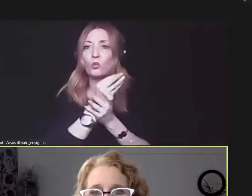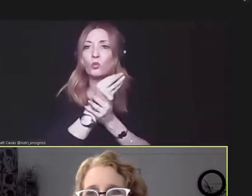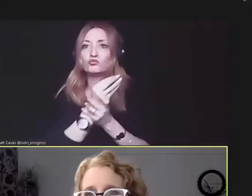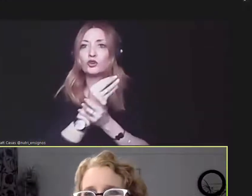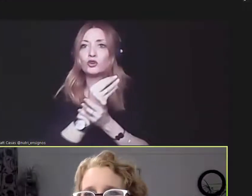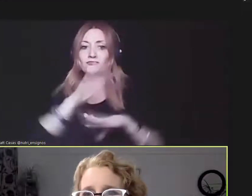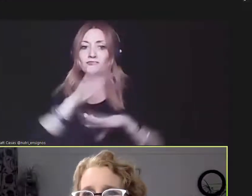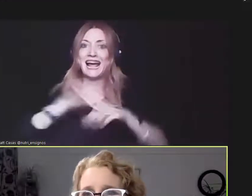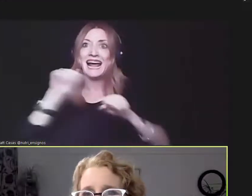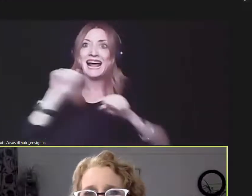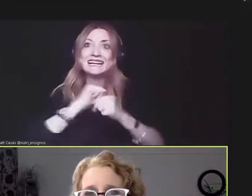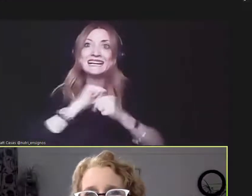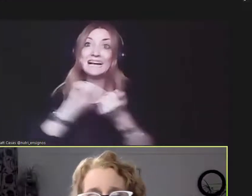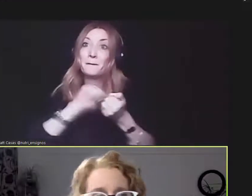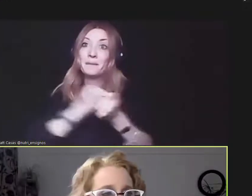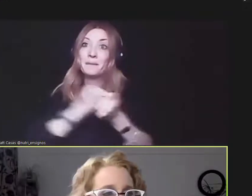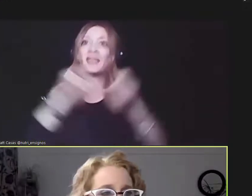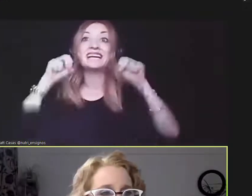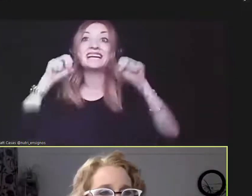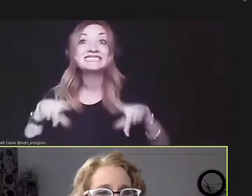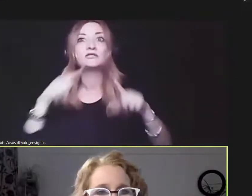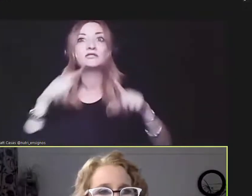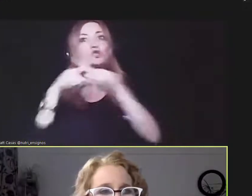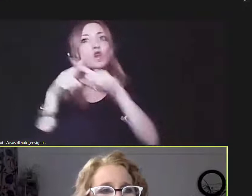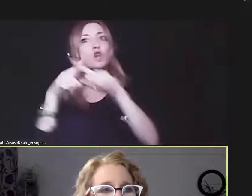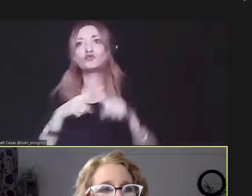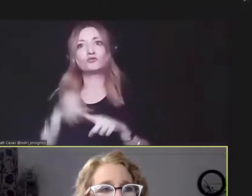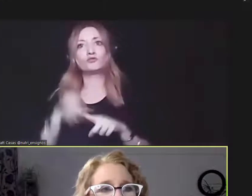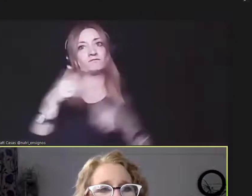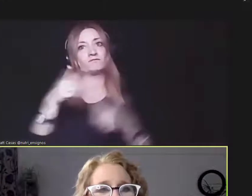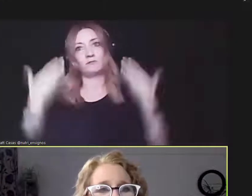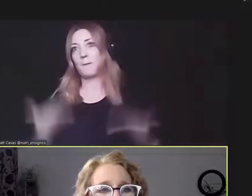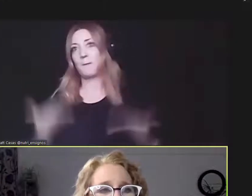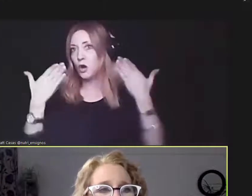Okay, one of my favorite products, Culturex, and